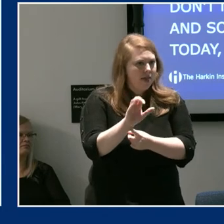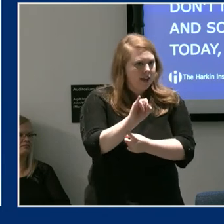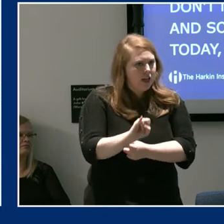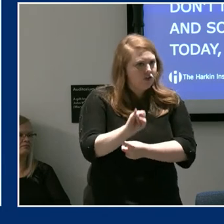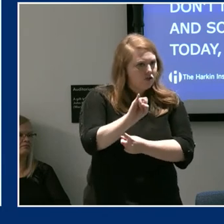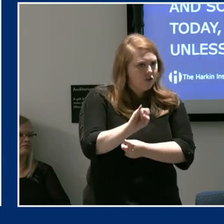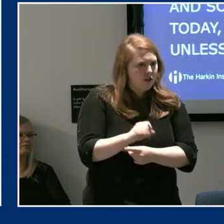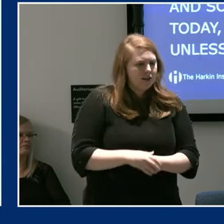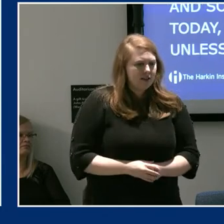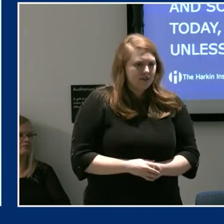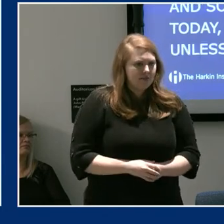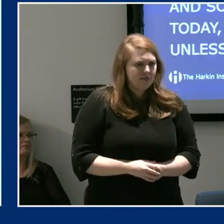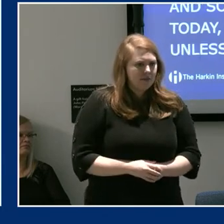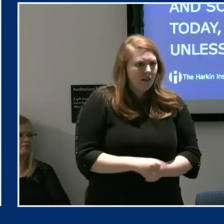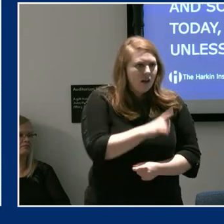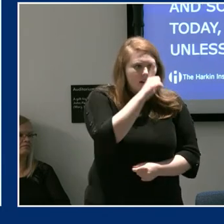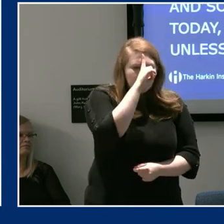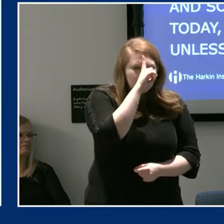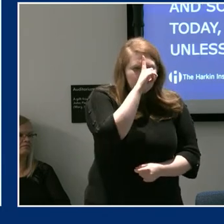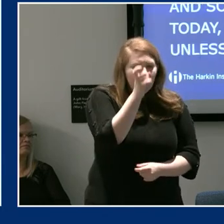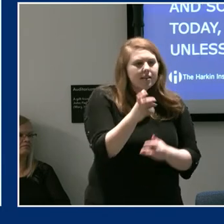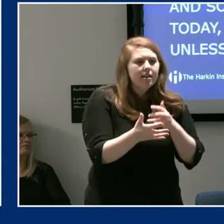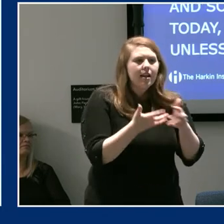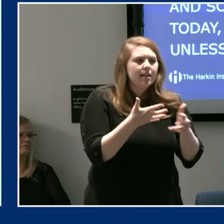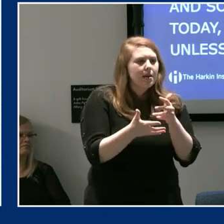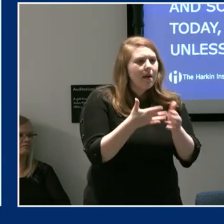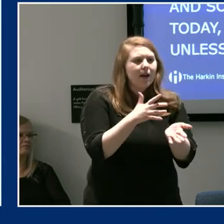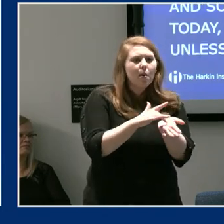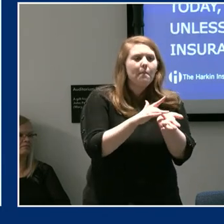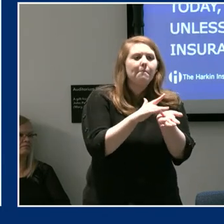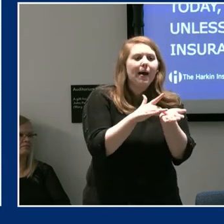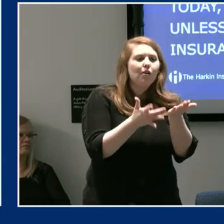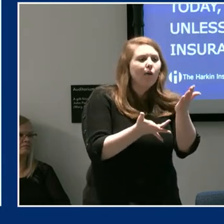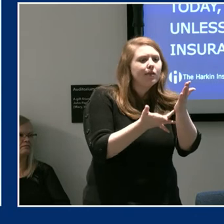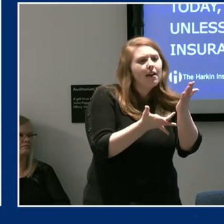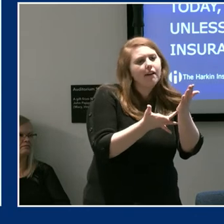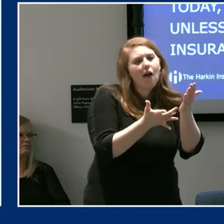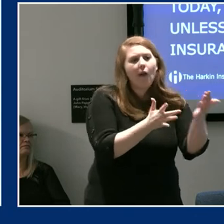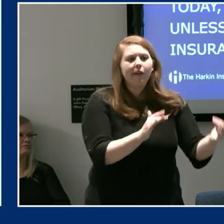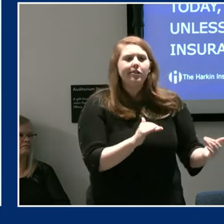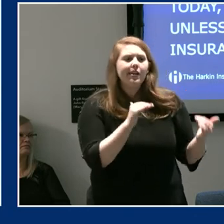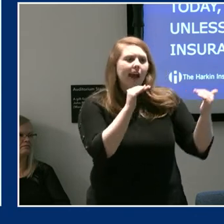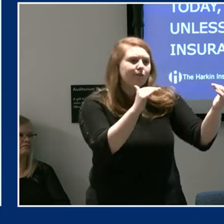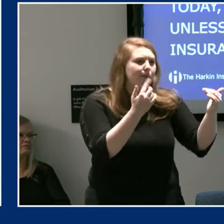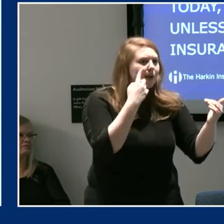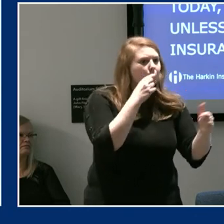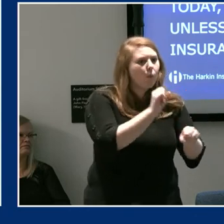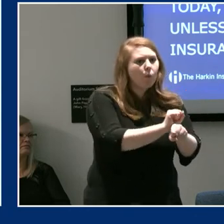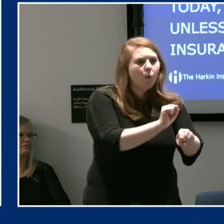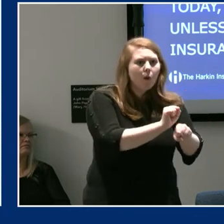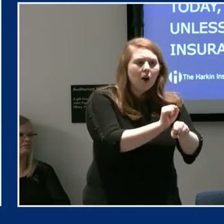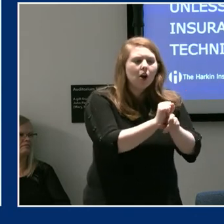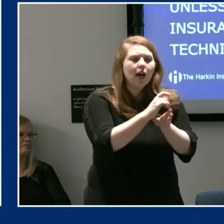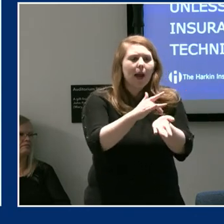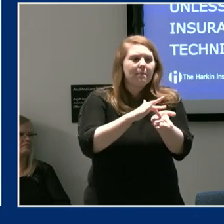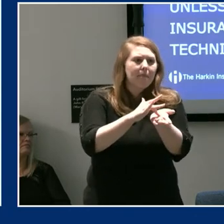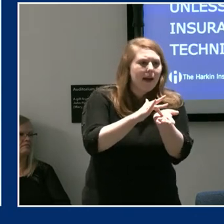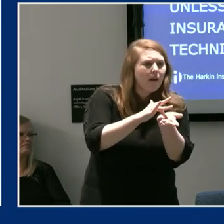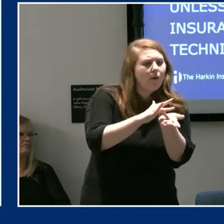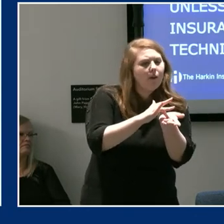insurance. Because no matter the medical technology advances we make in the workplace and in the medical